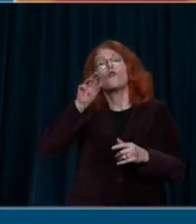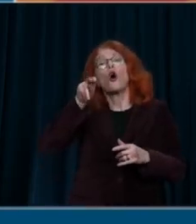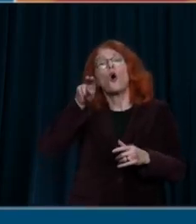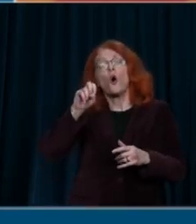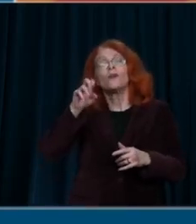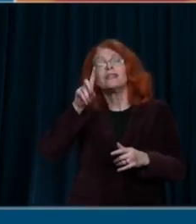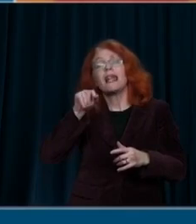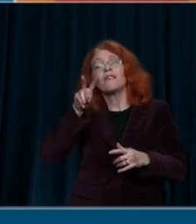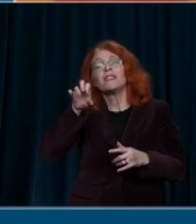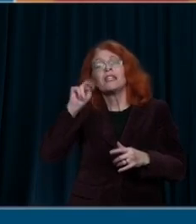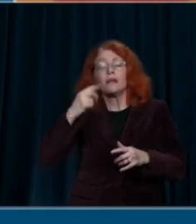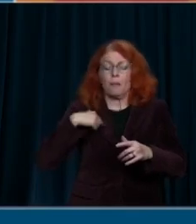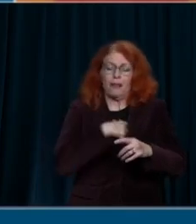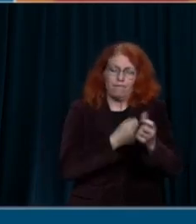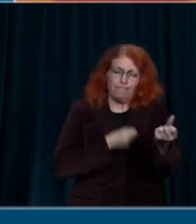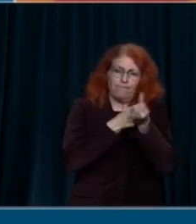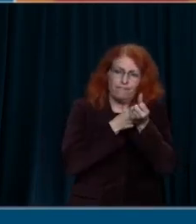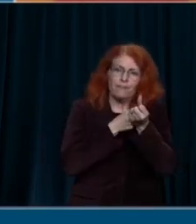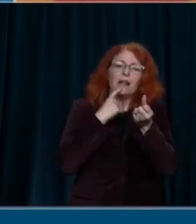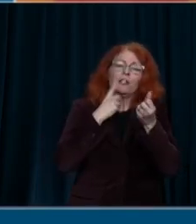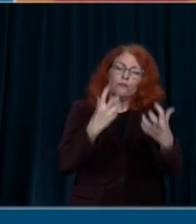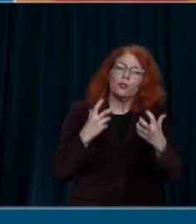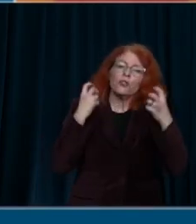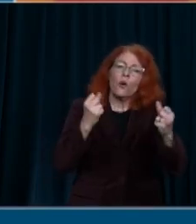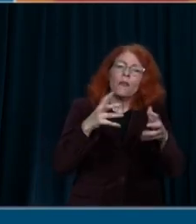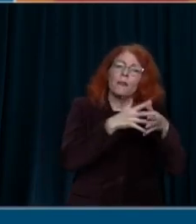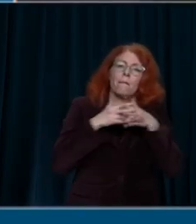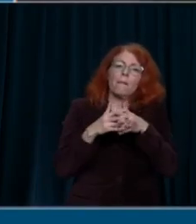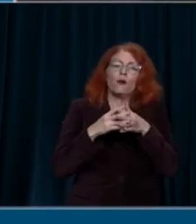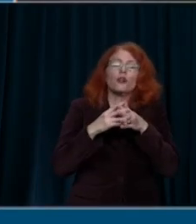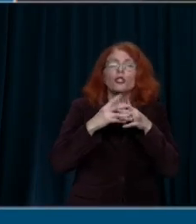want you to stand with me and help us restore the American dream.